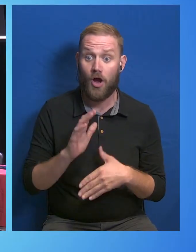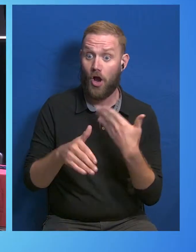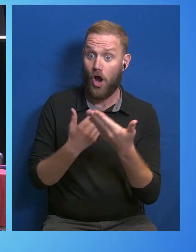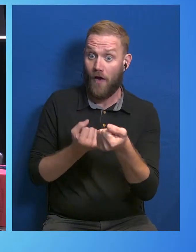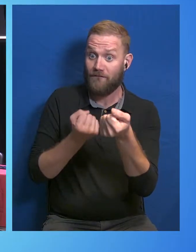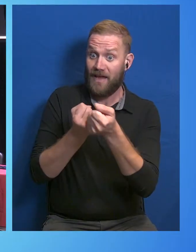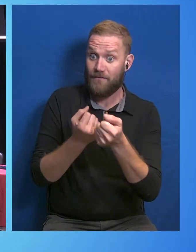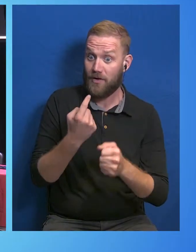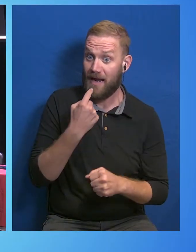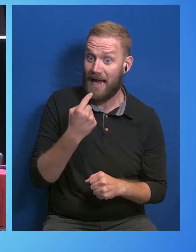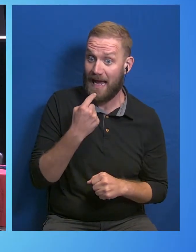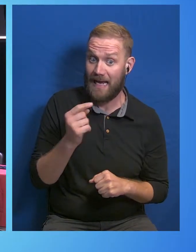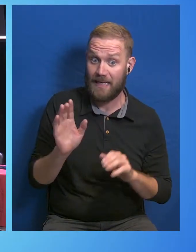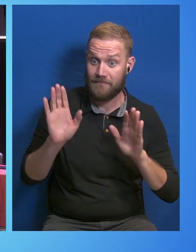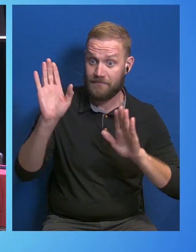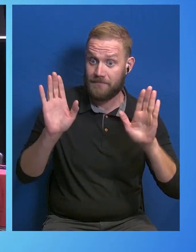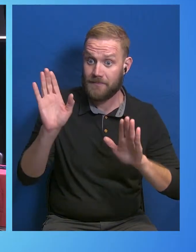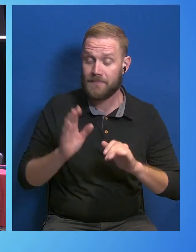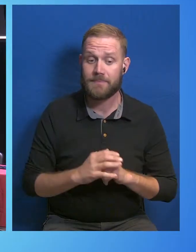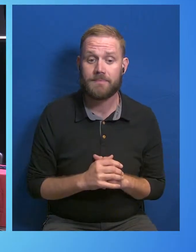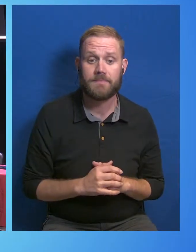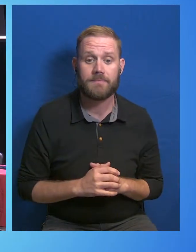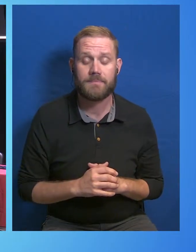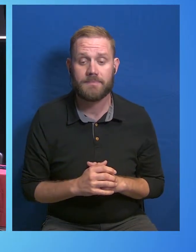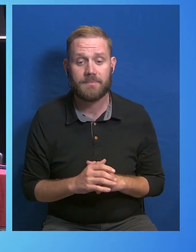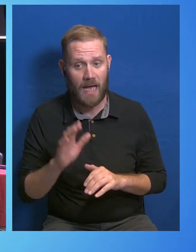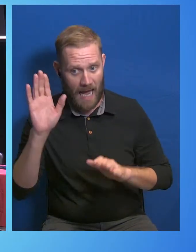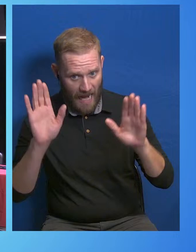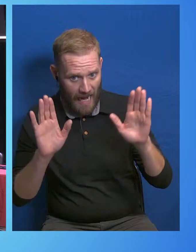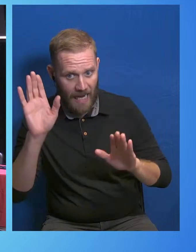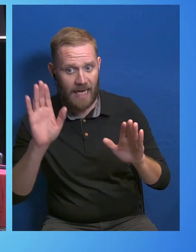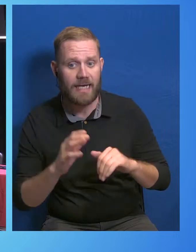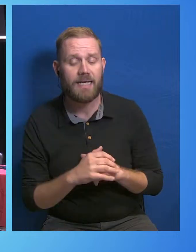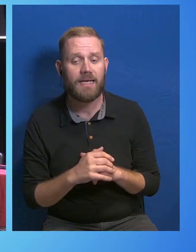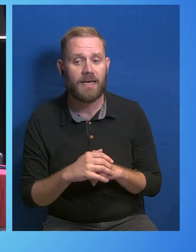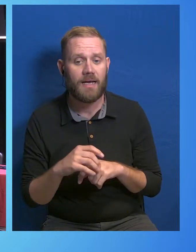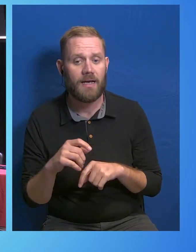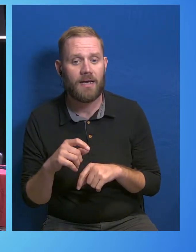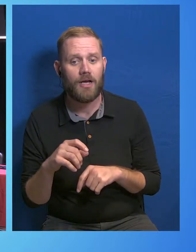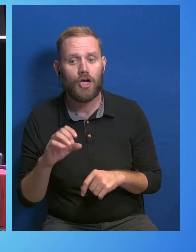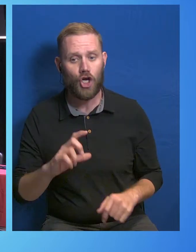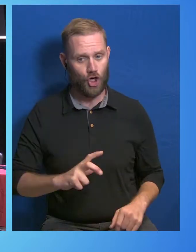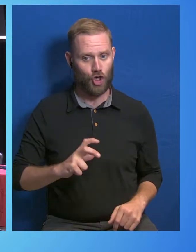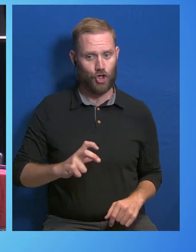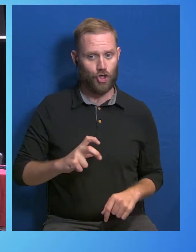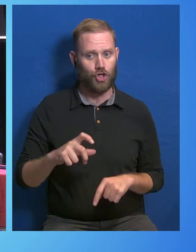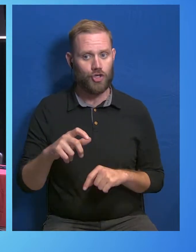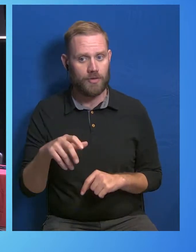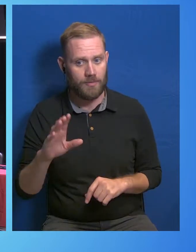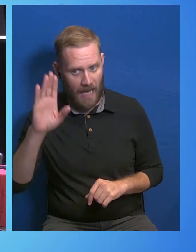favor, say aye. Aye. Aye. This is Earl. Aye.